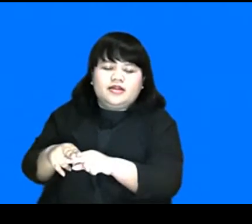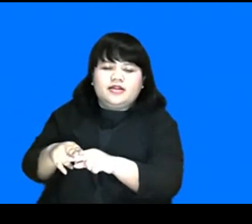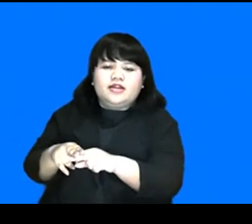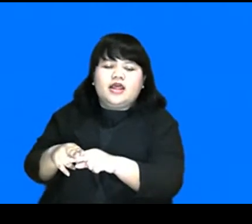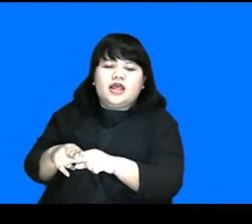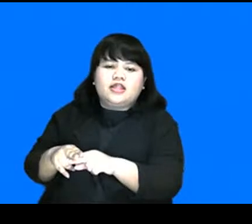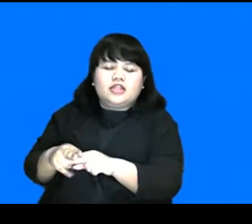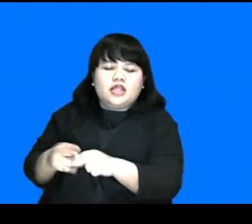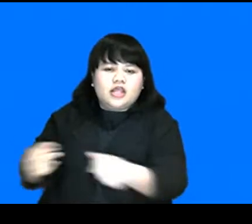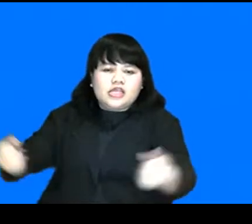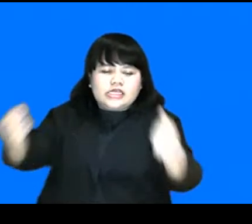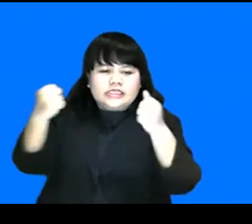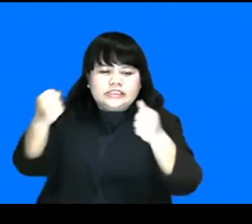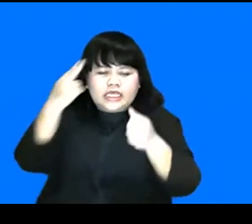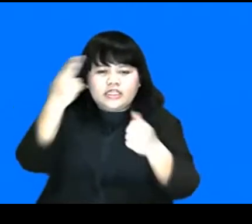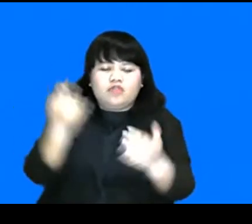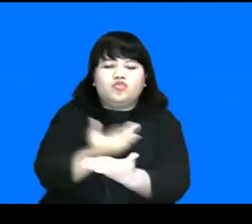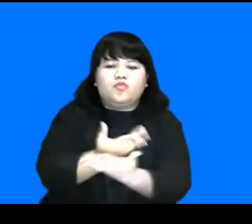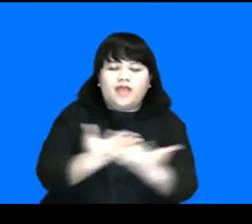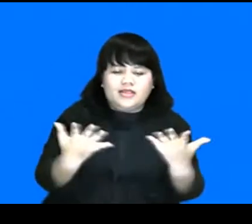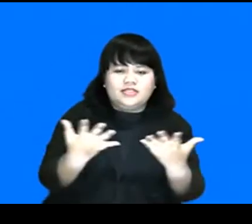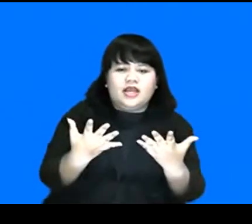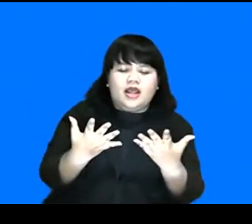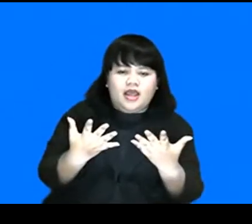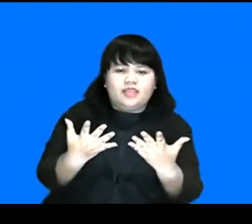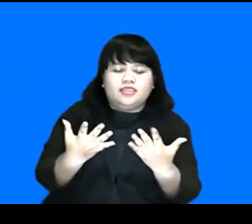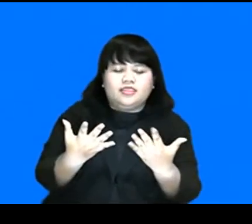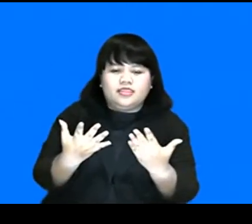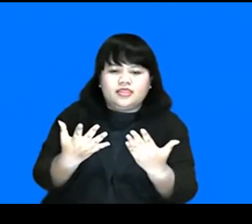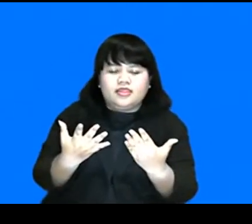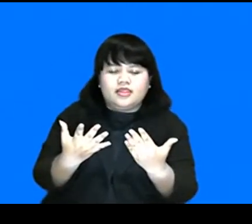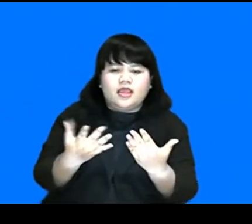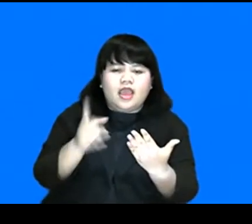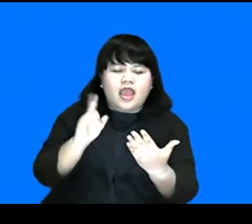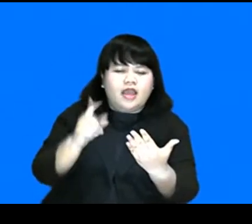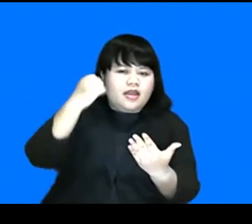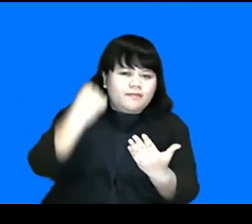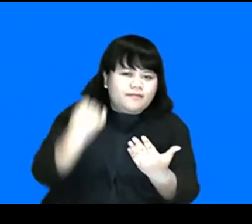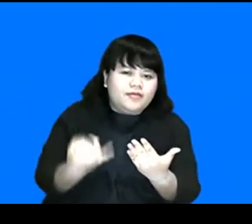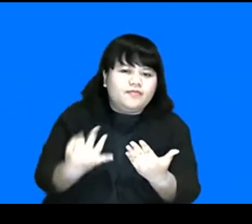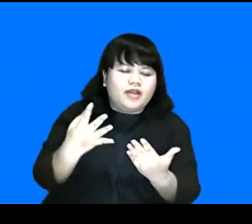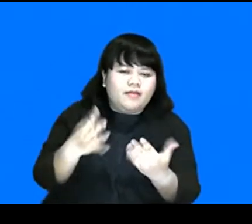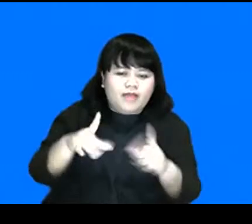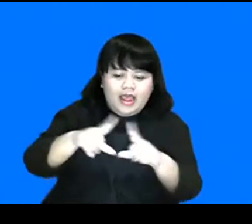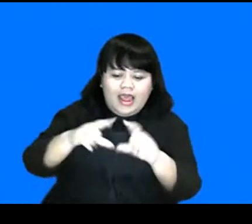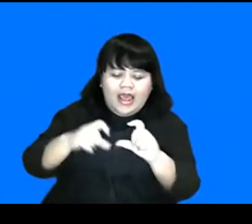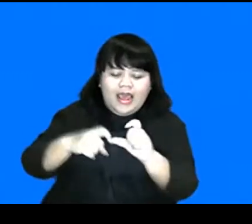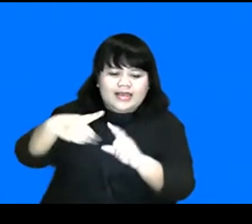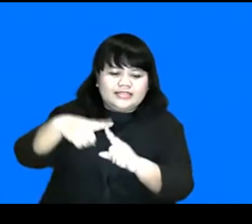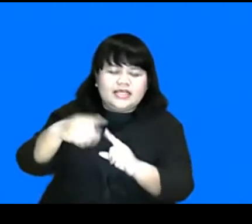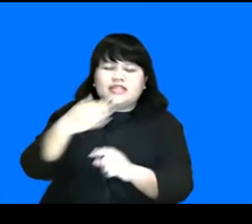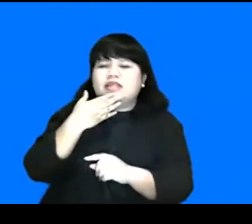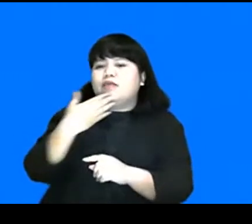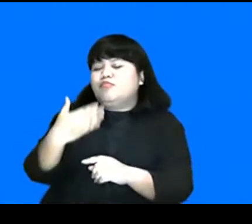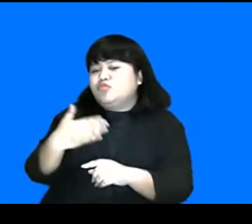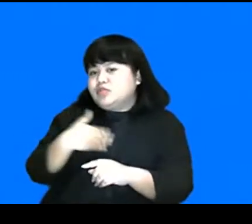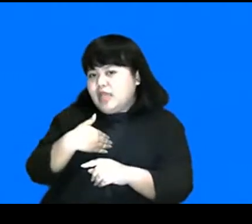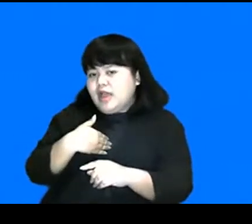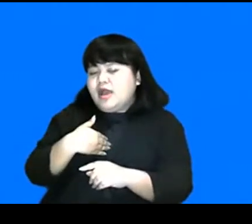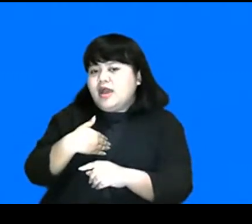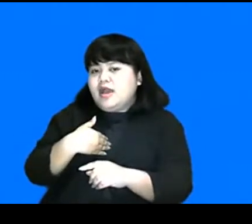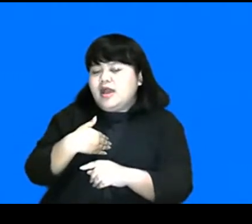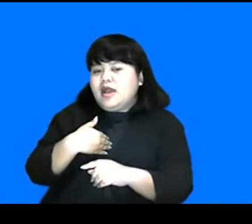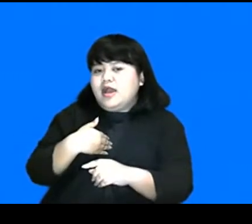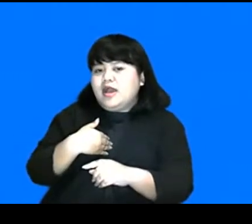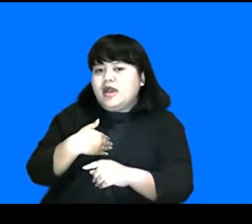And nowadays, the kind of assets that the rich are owning, for example, there is digital art, there's artwork,